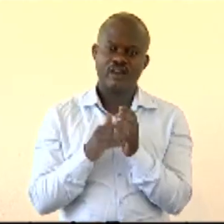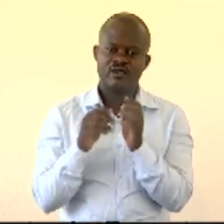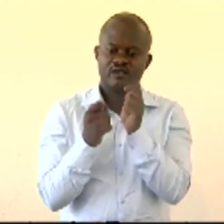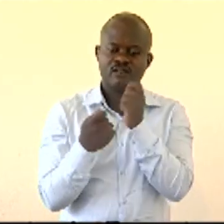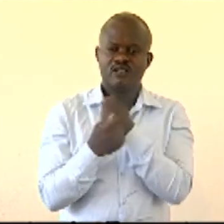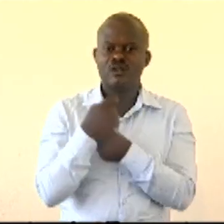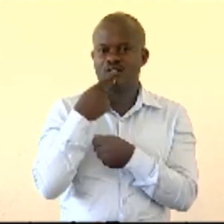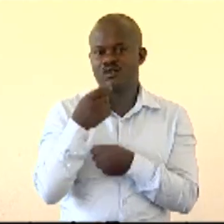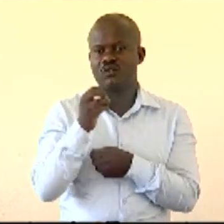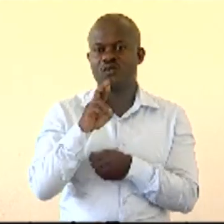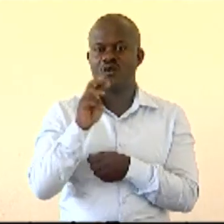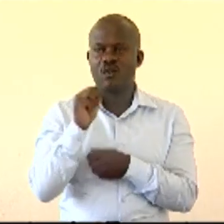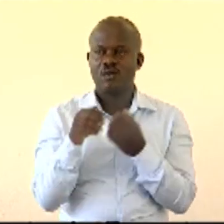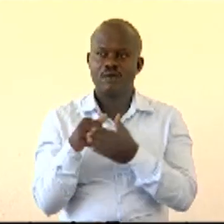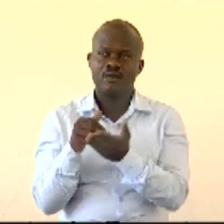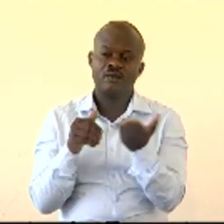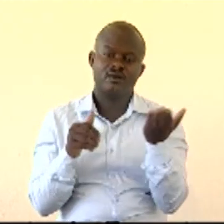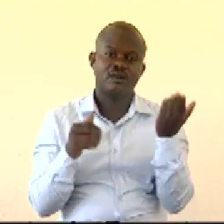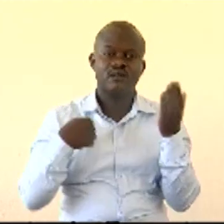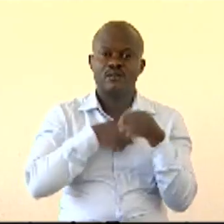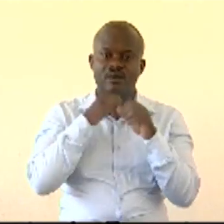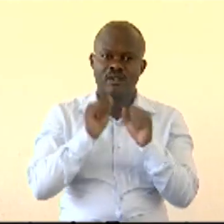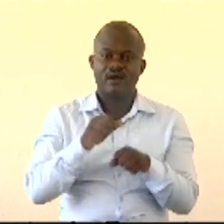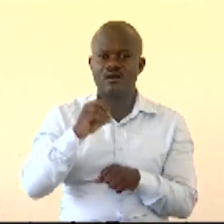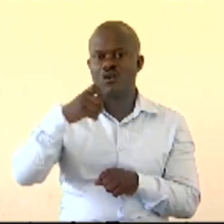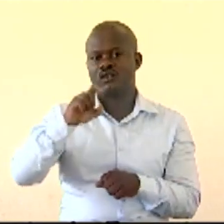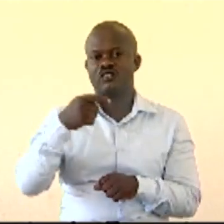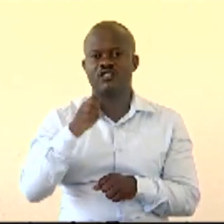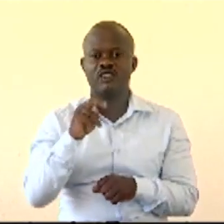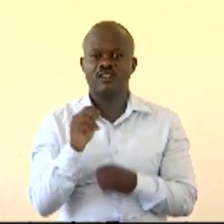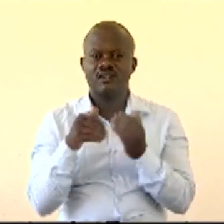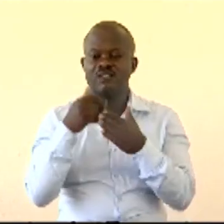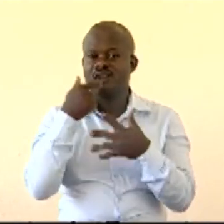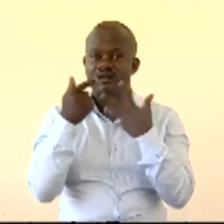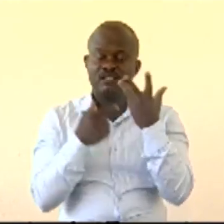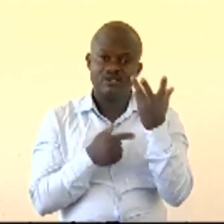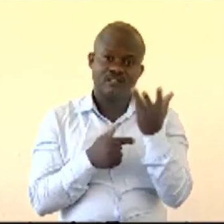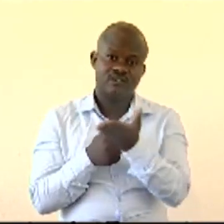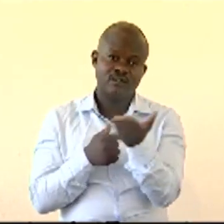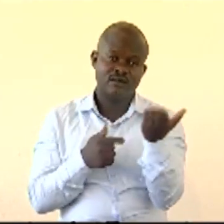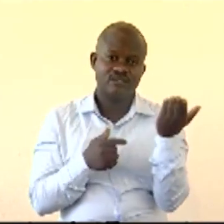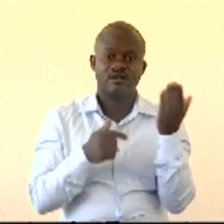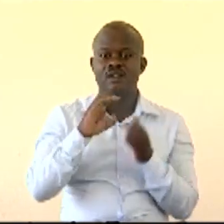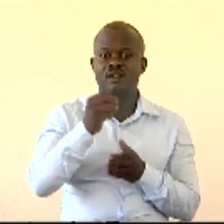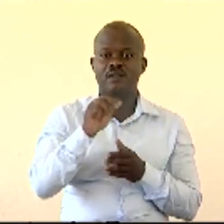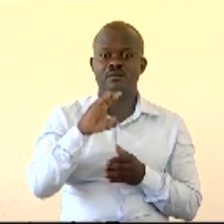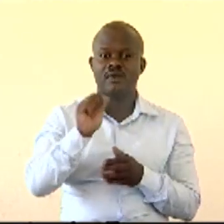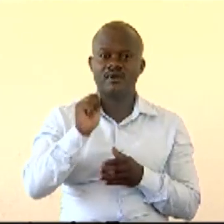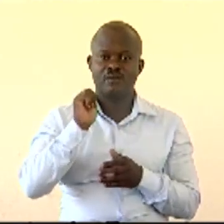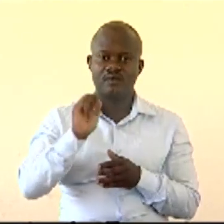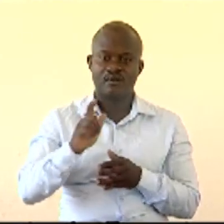to form potassium chloride and oxygen gas. The balancing of chemical